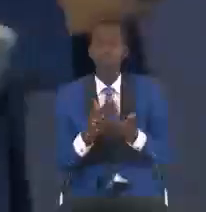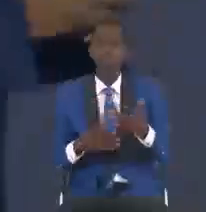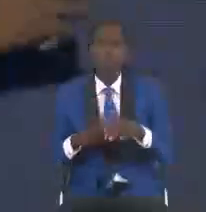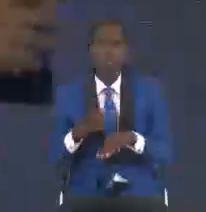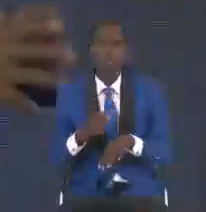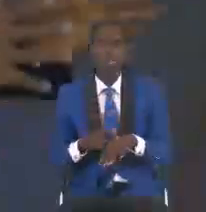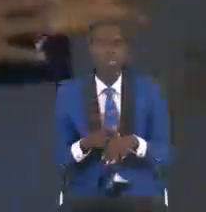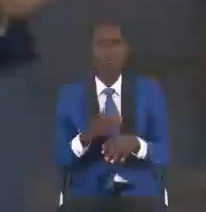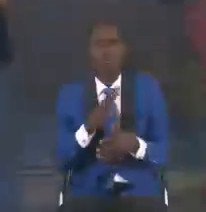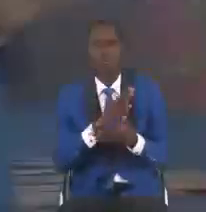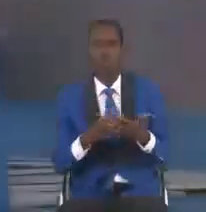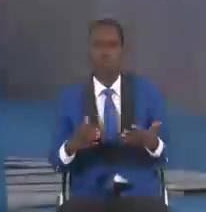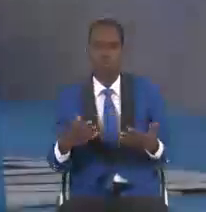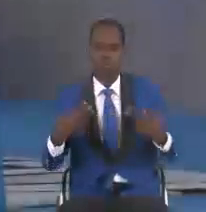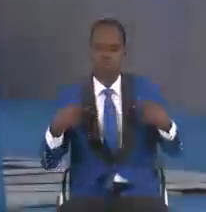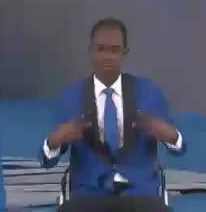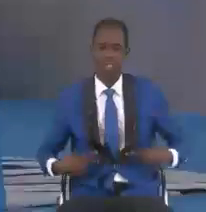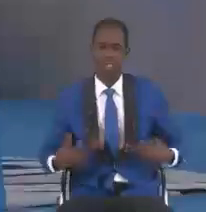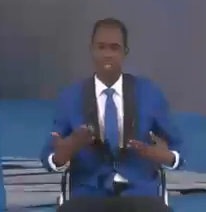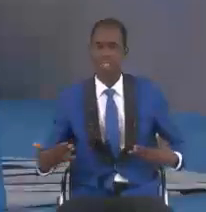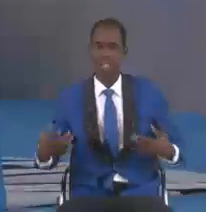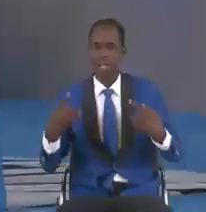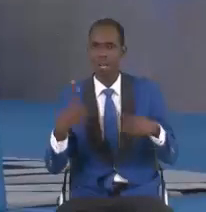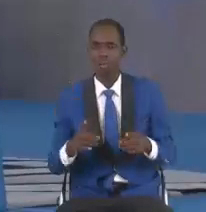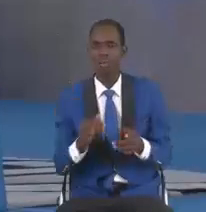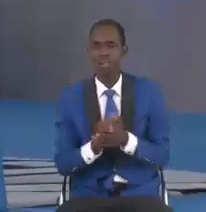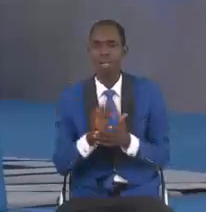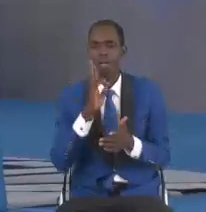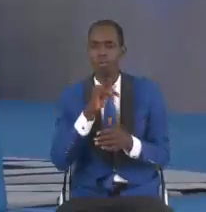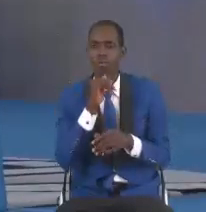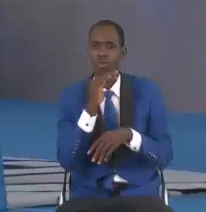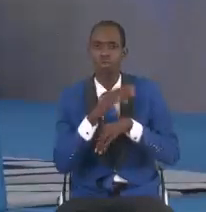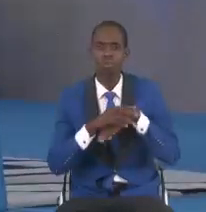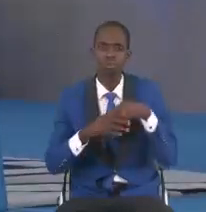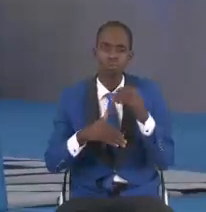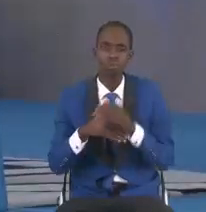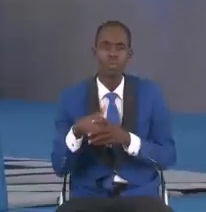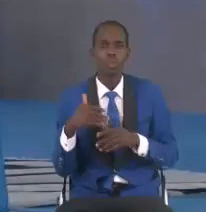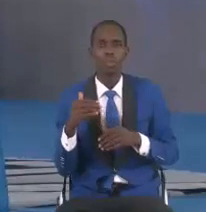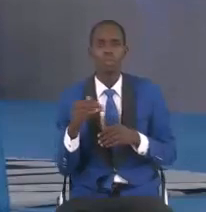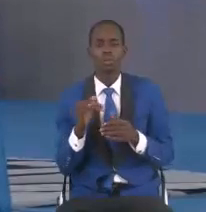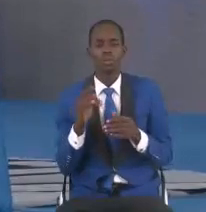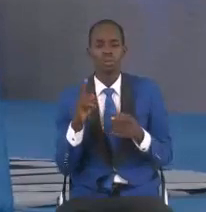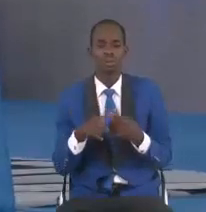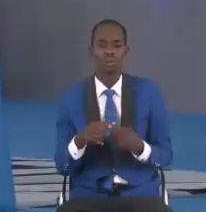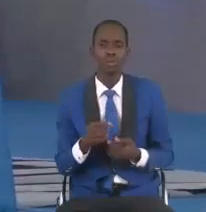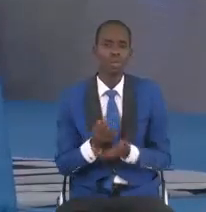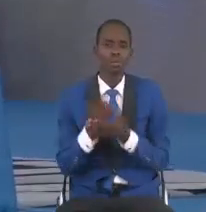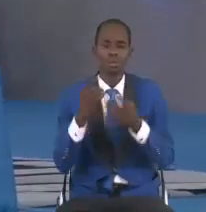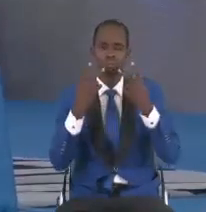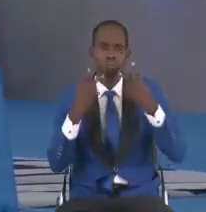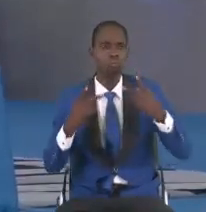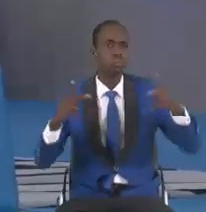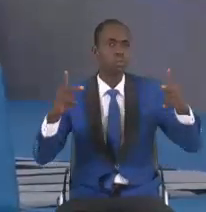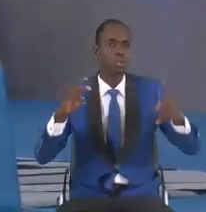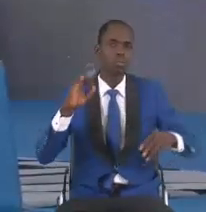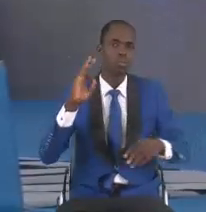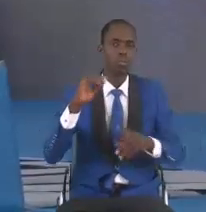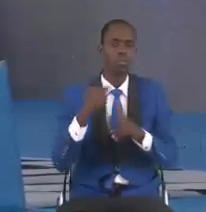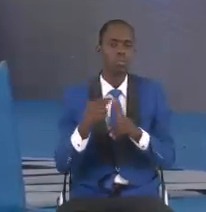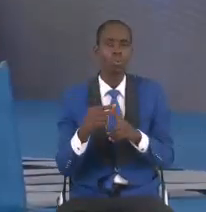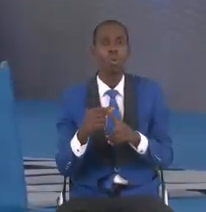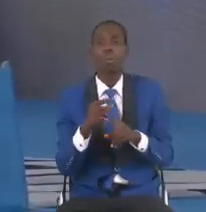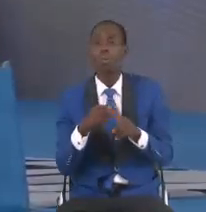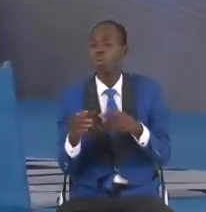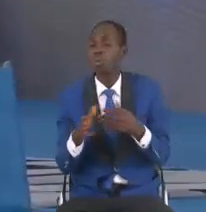happening that are not conducive to, you know, proclaiming the word. But whatever the situation,